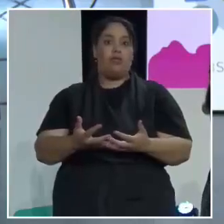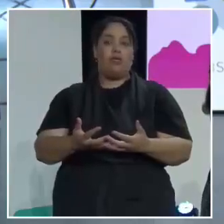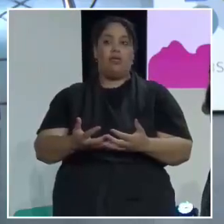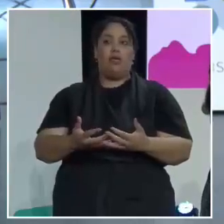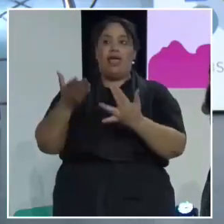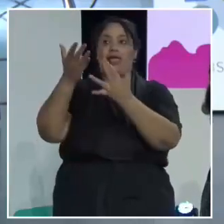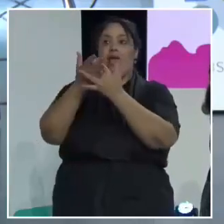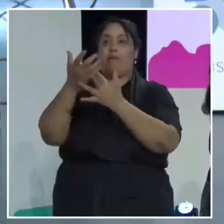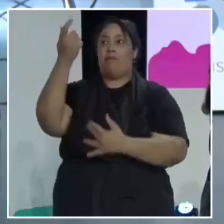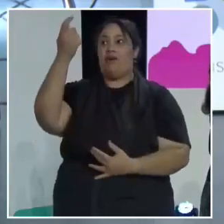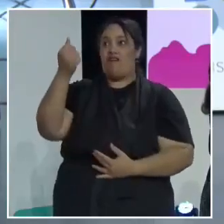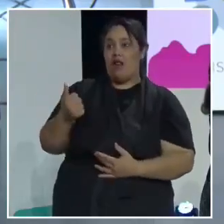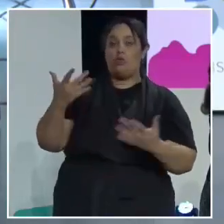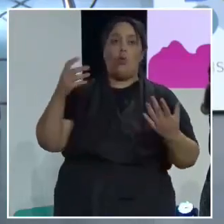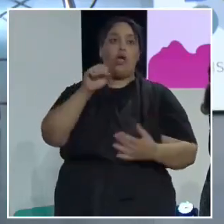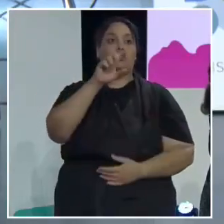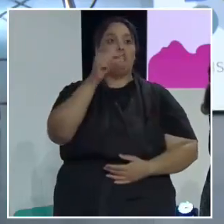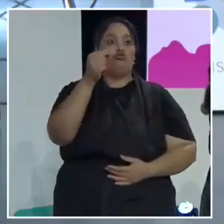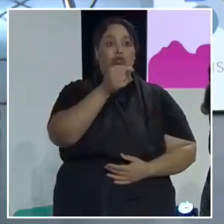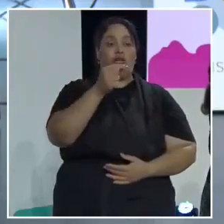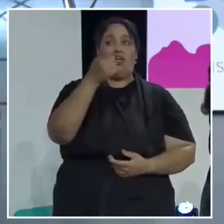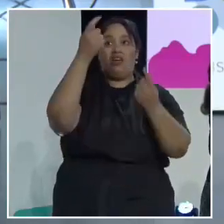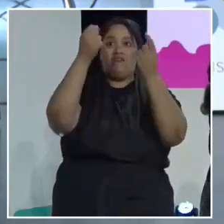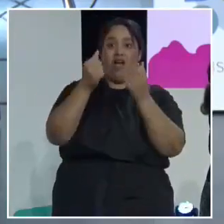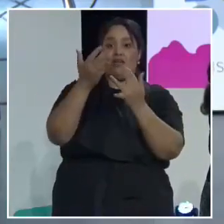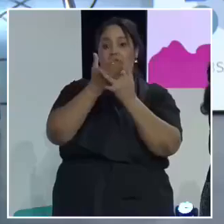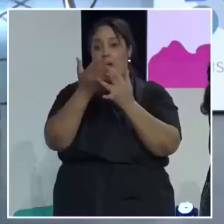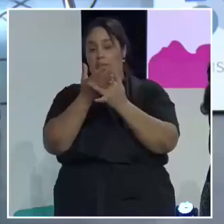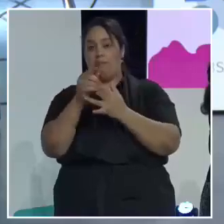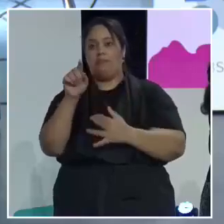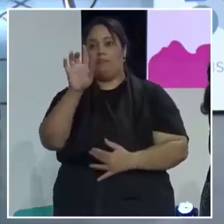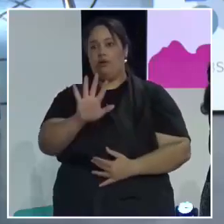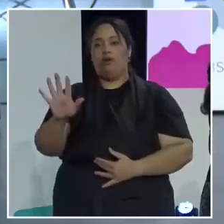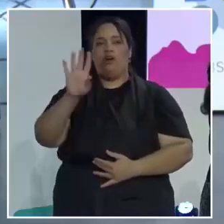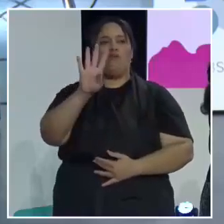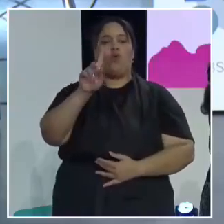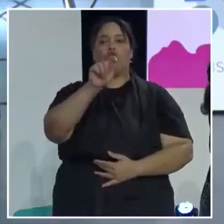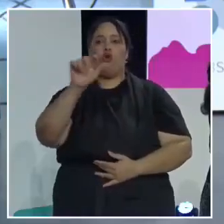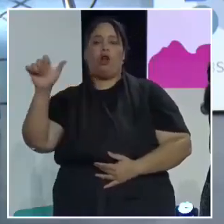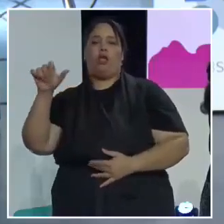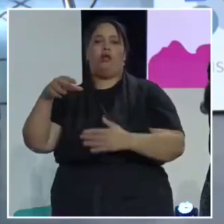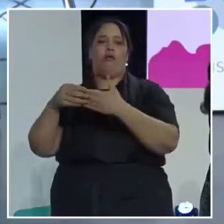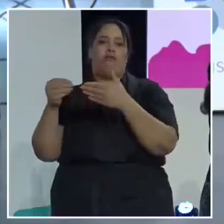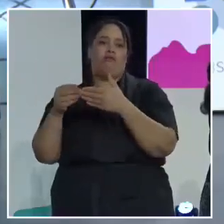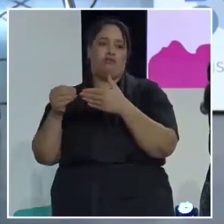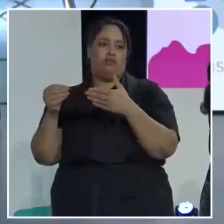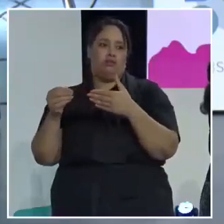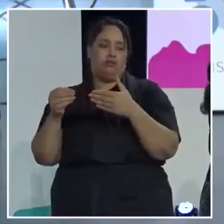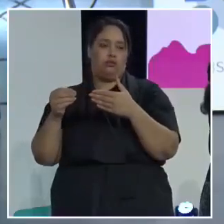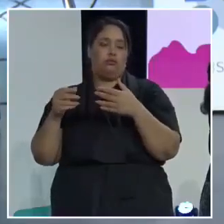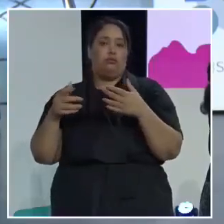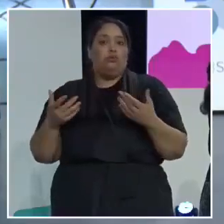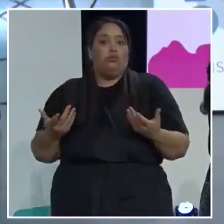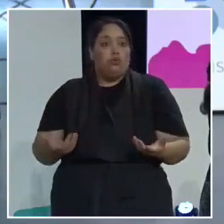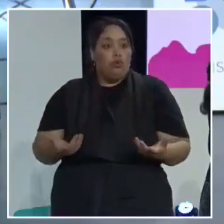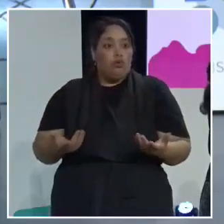or SDG financing gap is about $4 trillion annually. So we'll